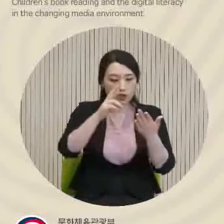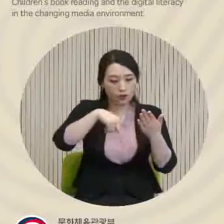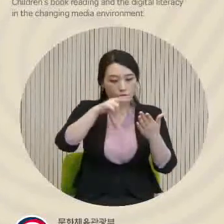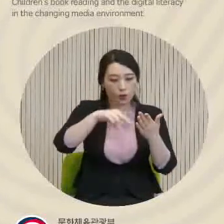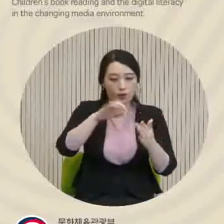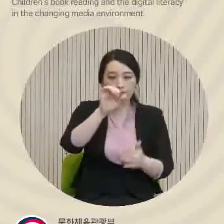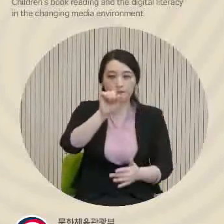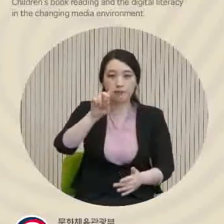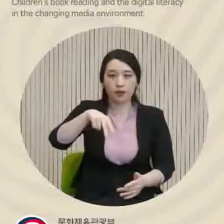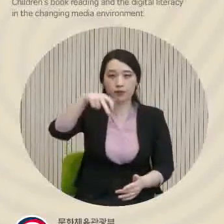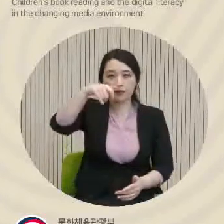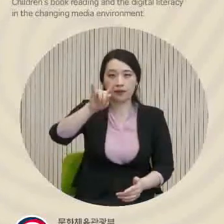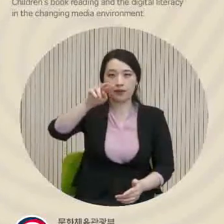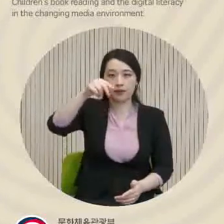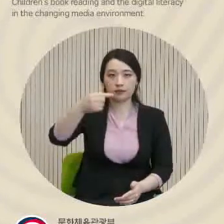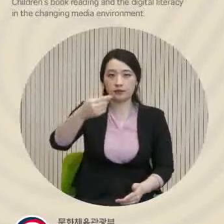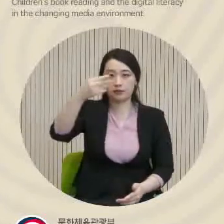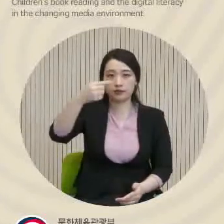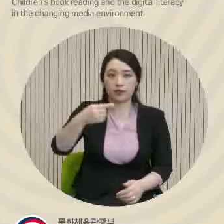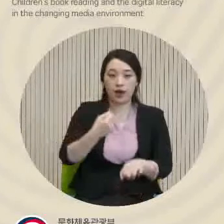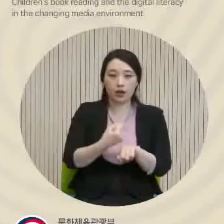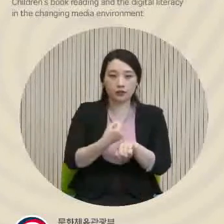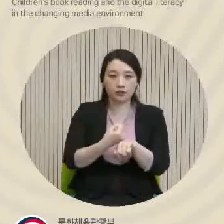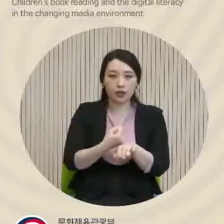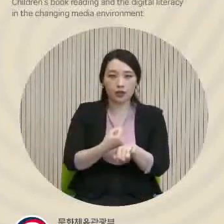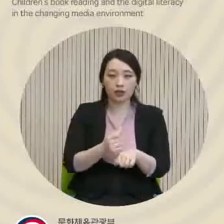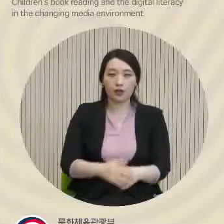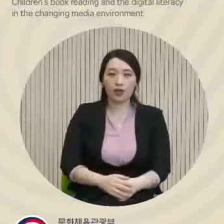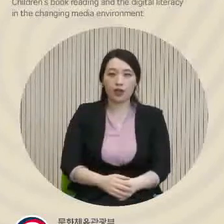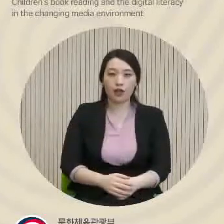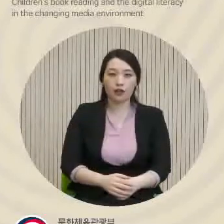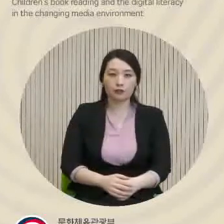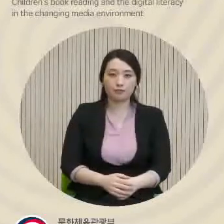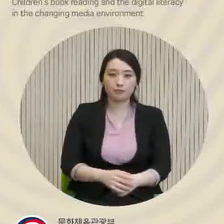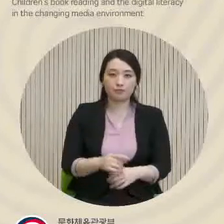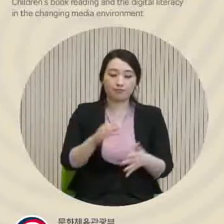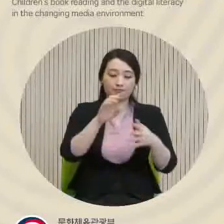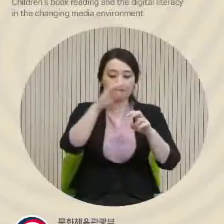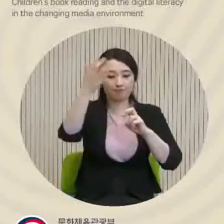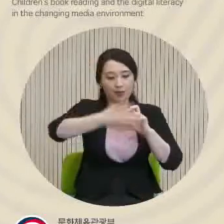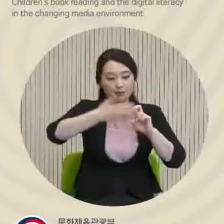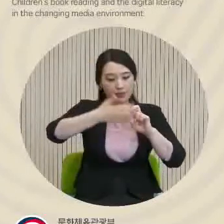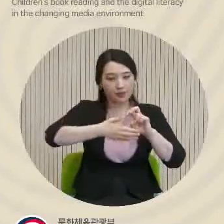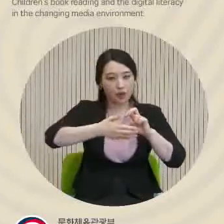others. And the book reading and podcast is